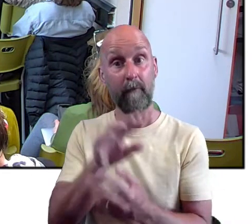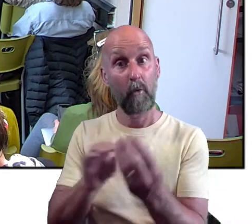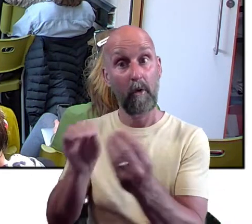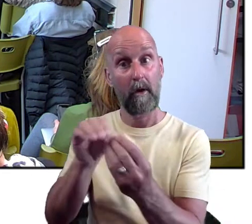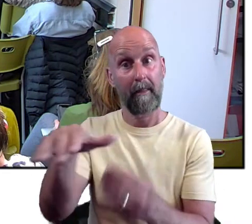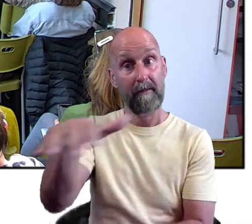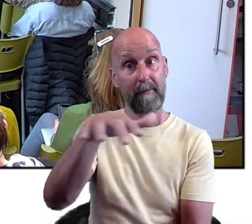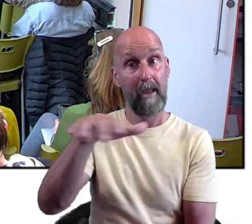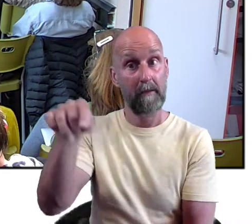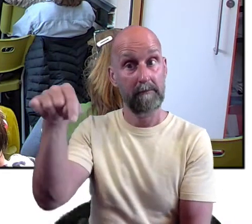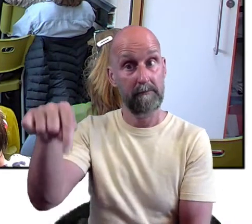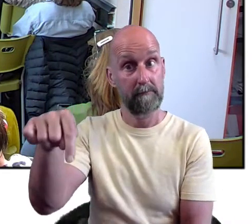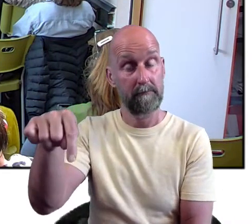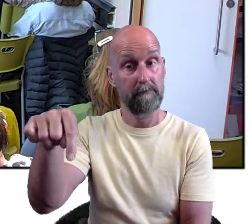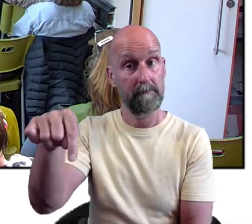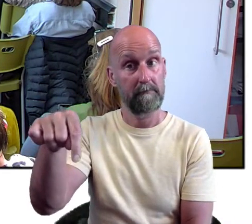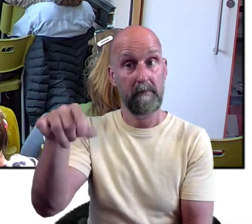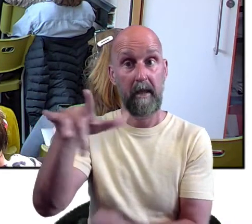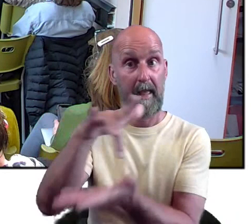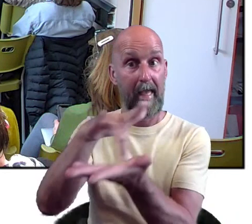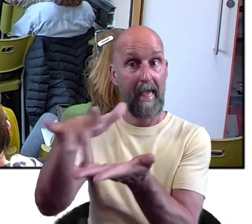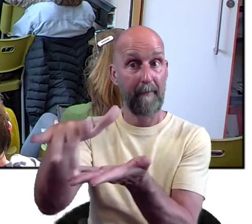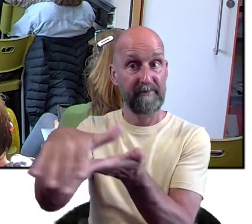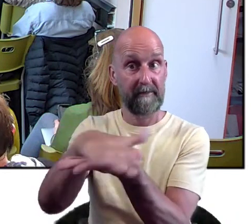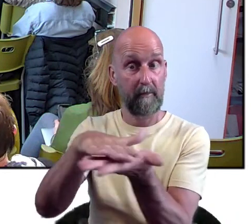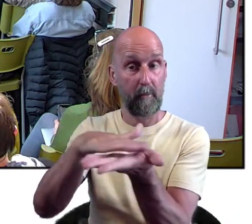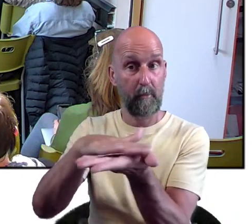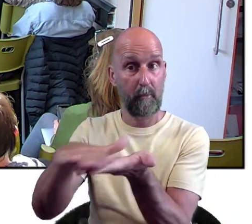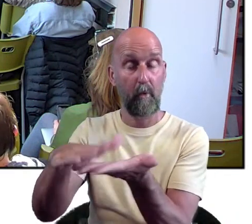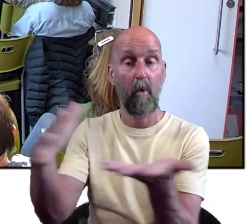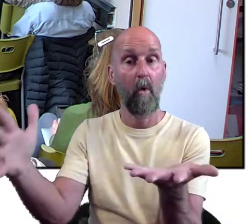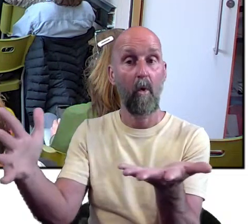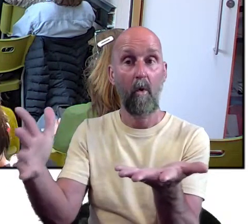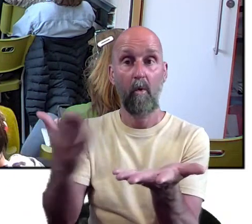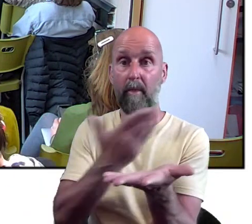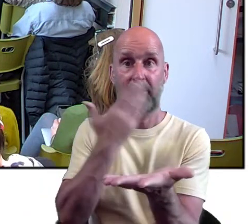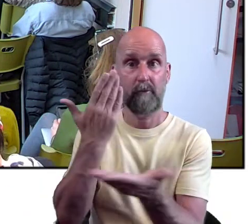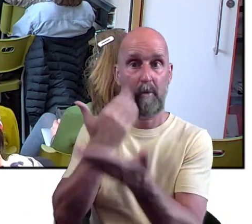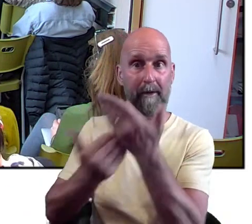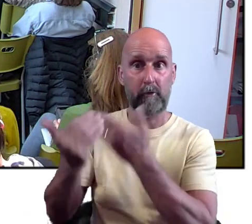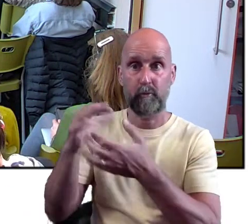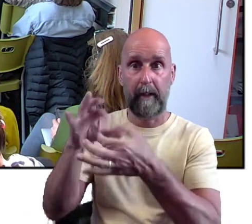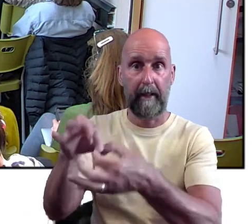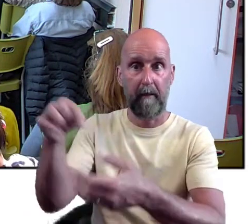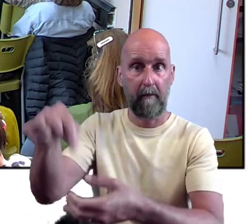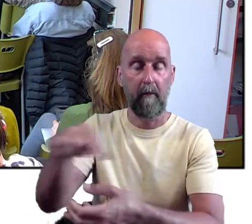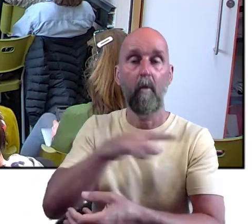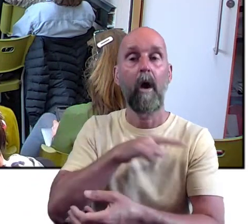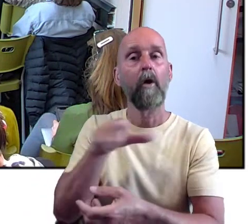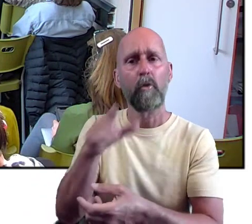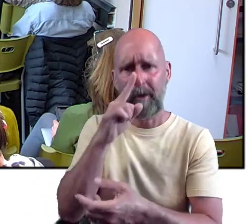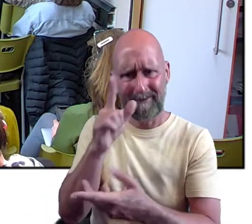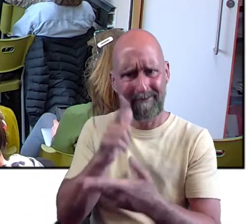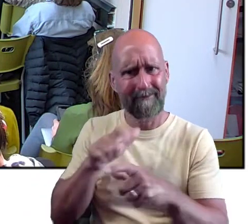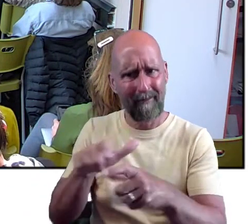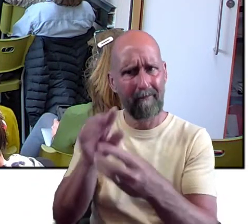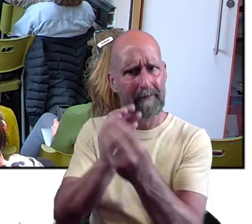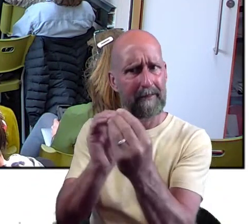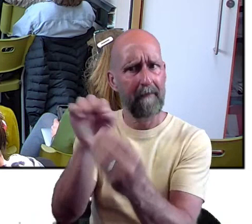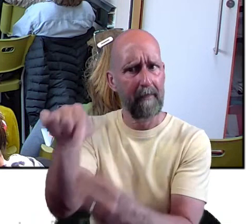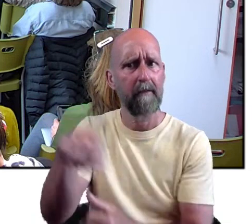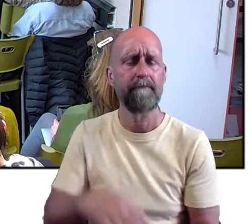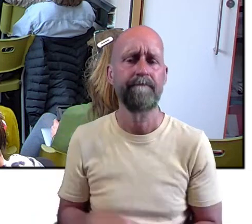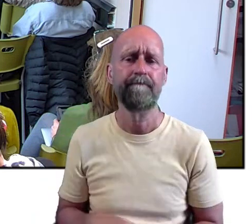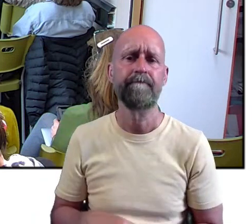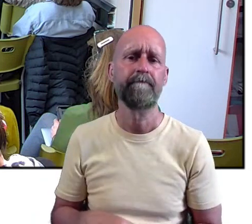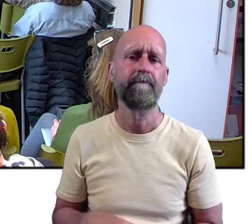know, empty or somehow like ahistorical, like that is still a design decision. You can still design for that. So yeah, that would be my